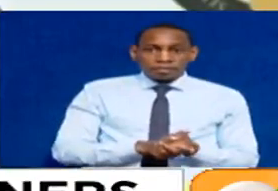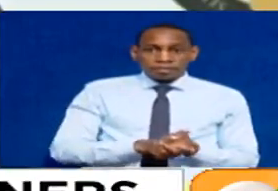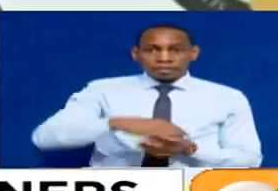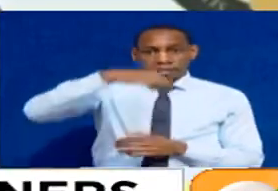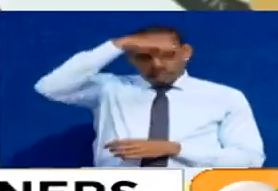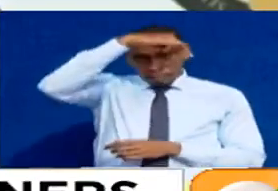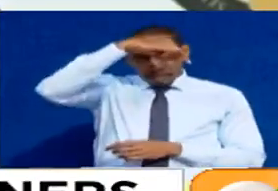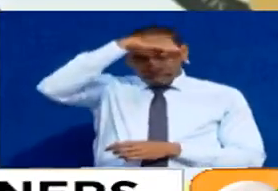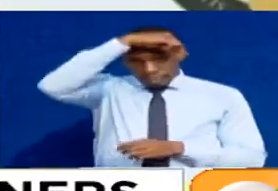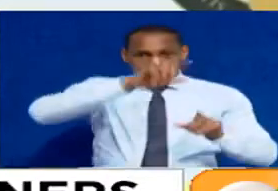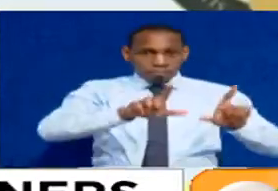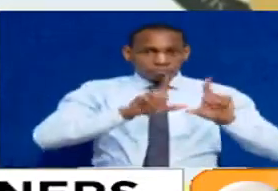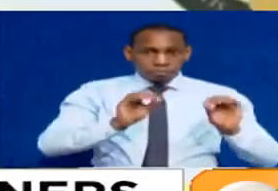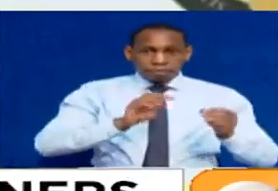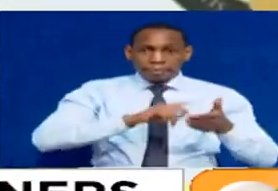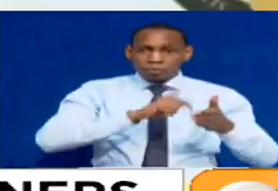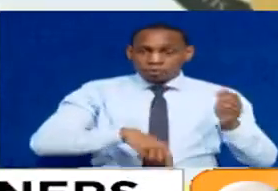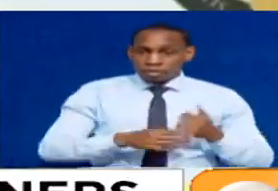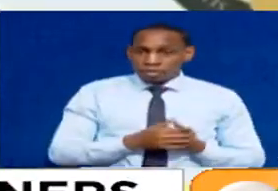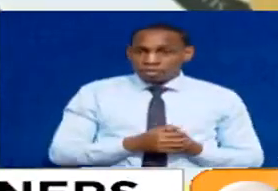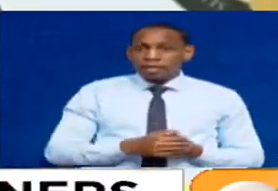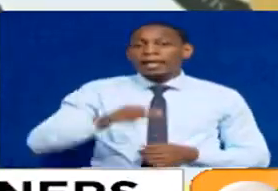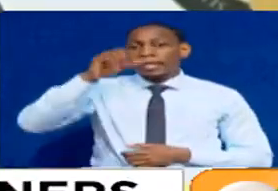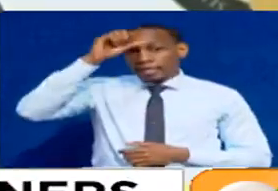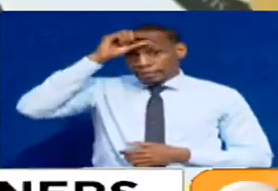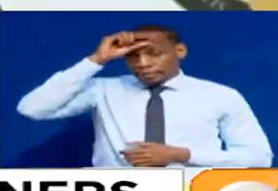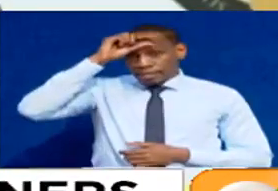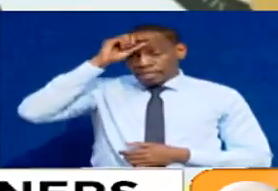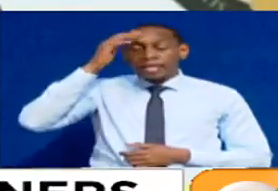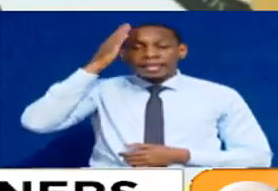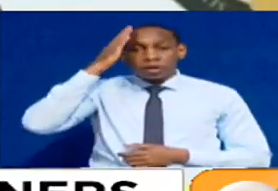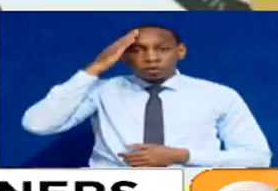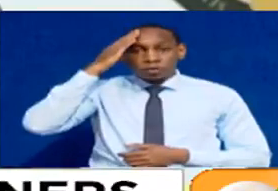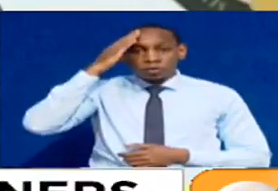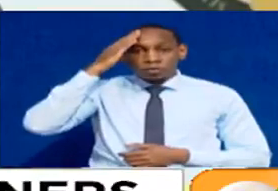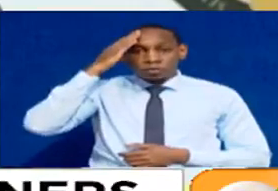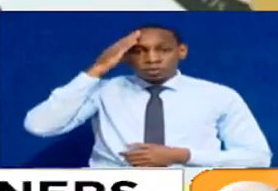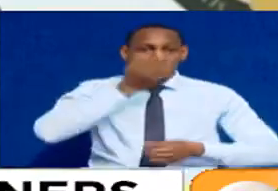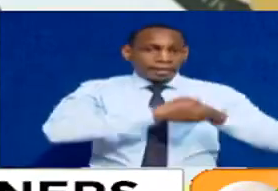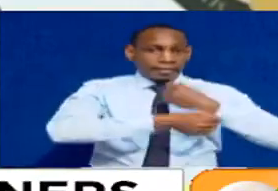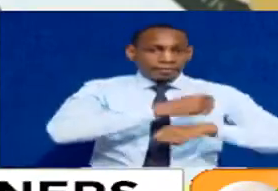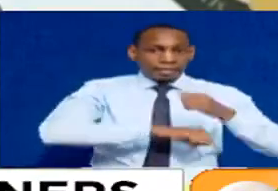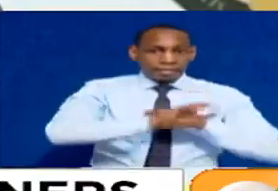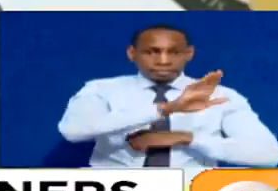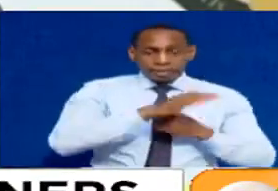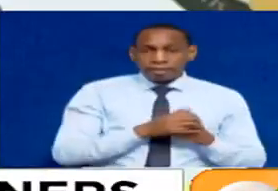notarized, which means the government is aware of its activities,